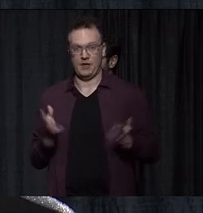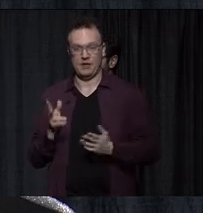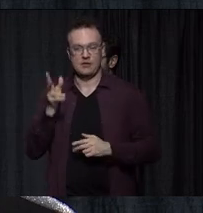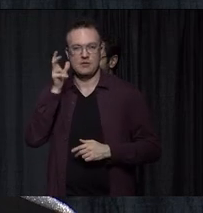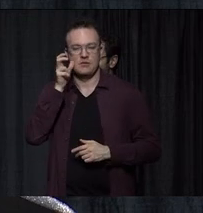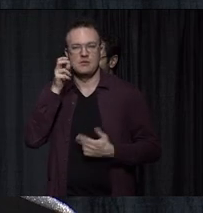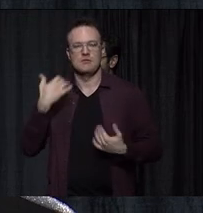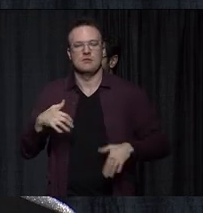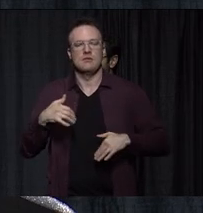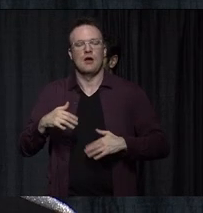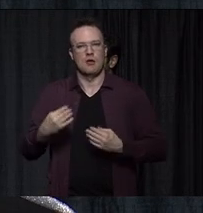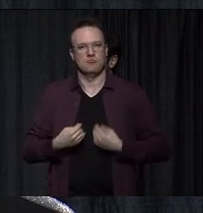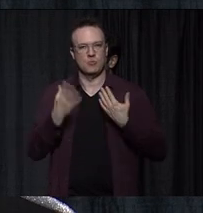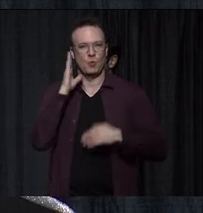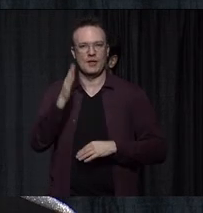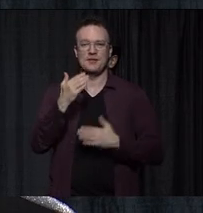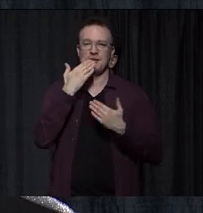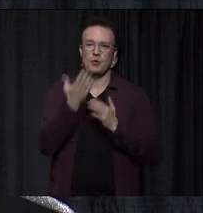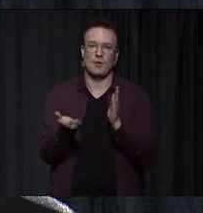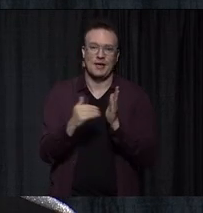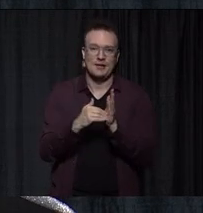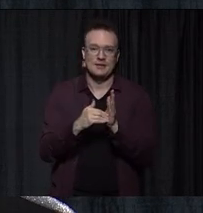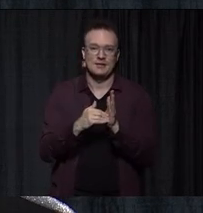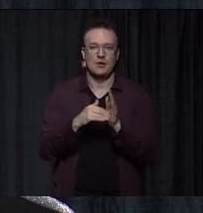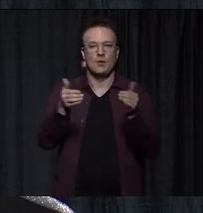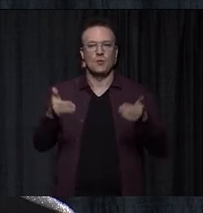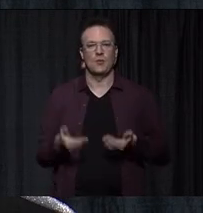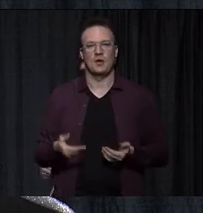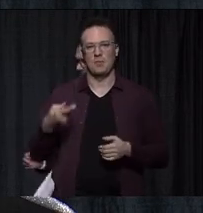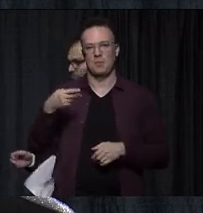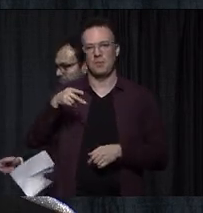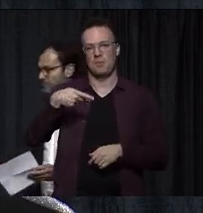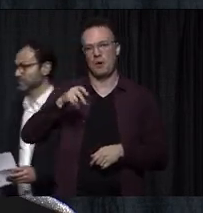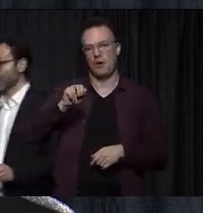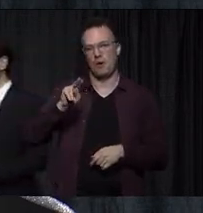at LAMPS. So once again, thank you and welcome, Paulette.